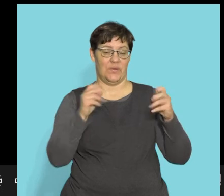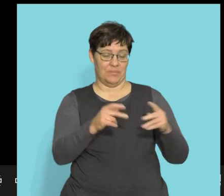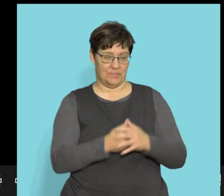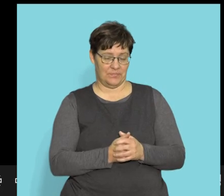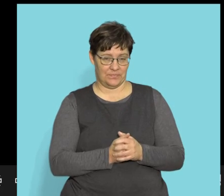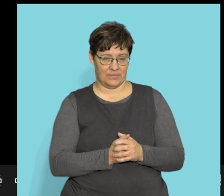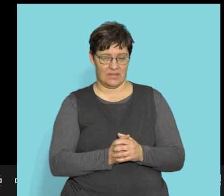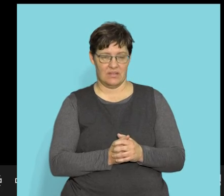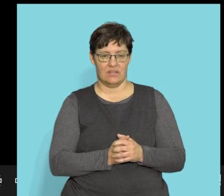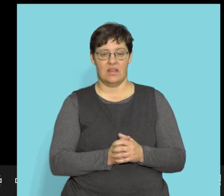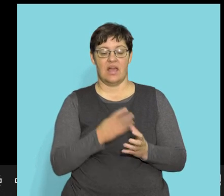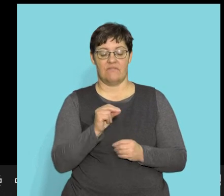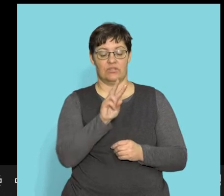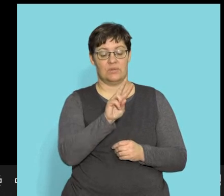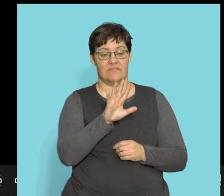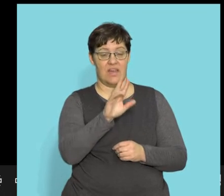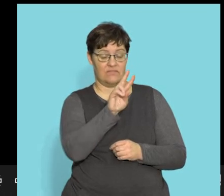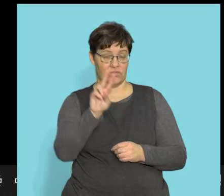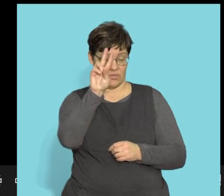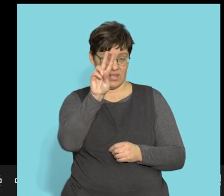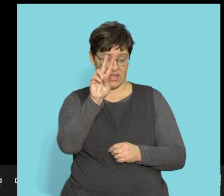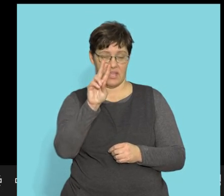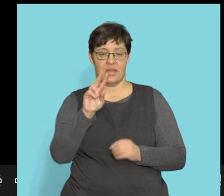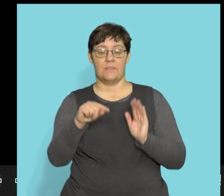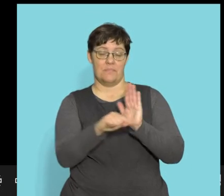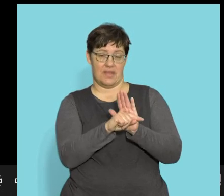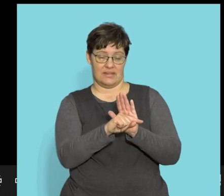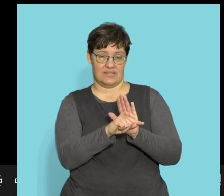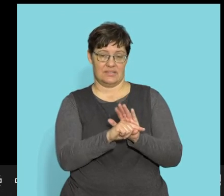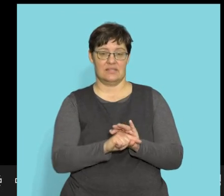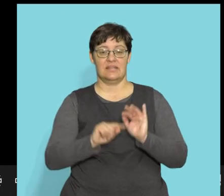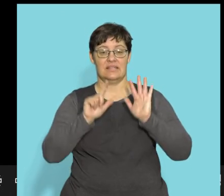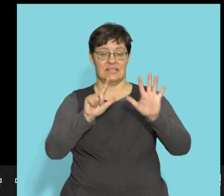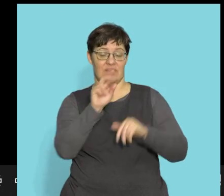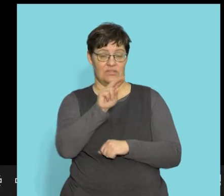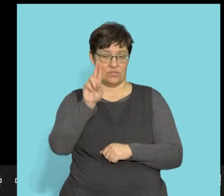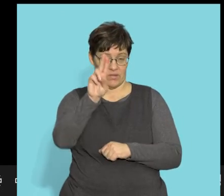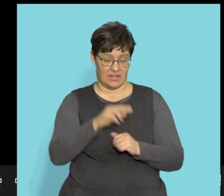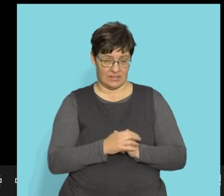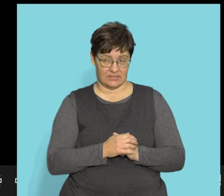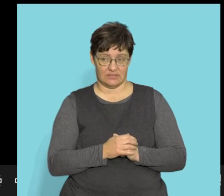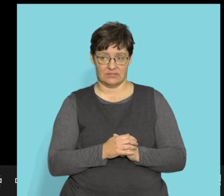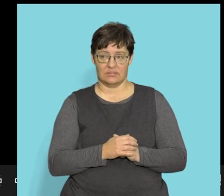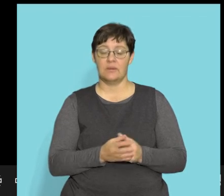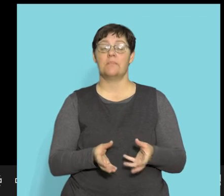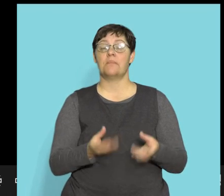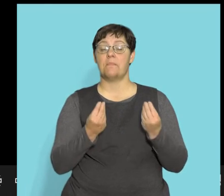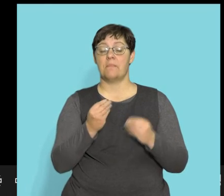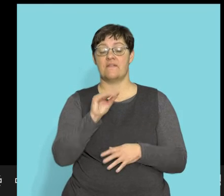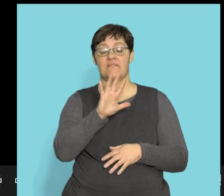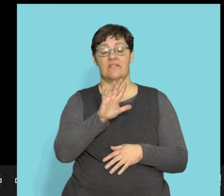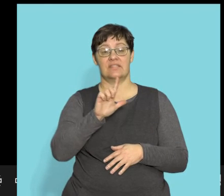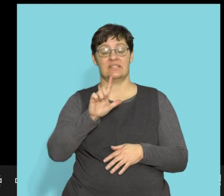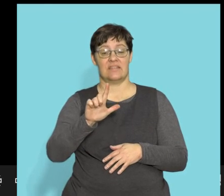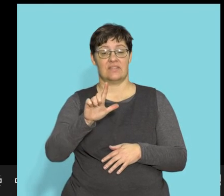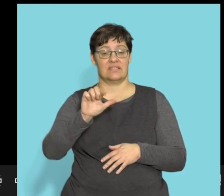Great, so I have 25 squared minus 7 squared, which is going to give